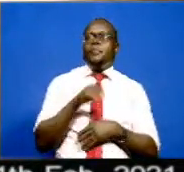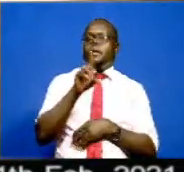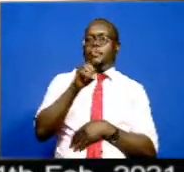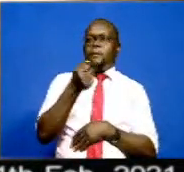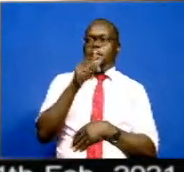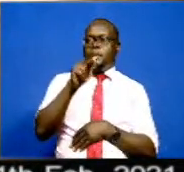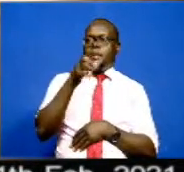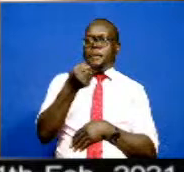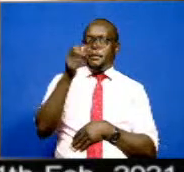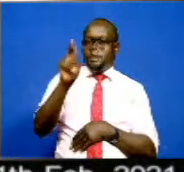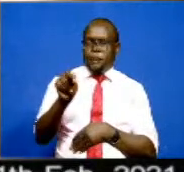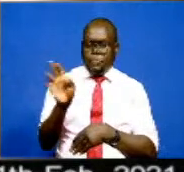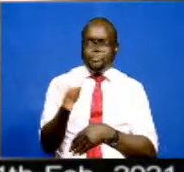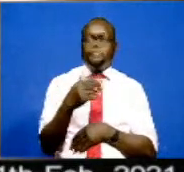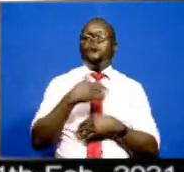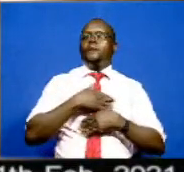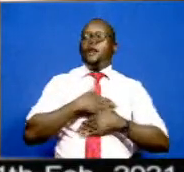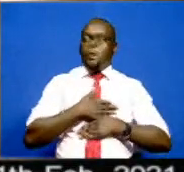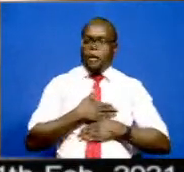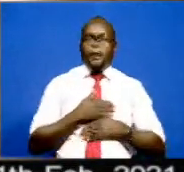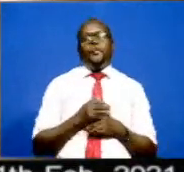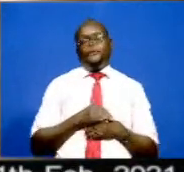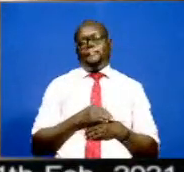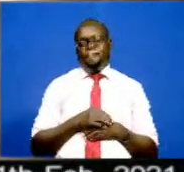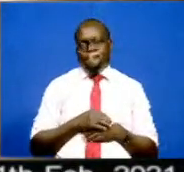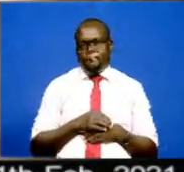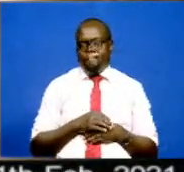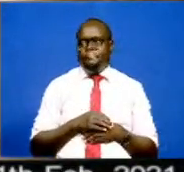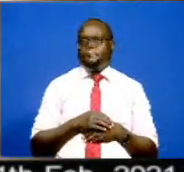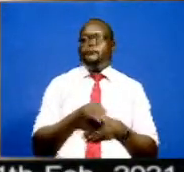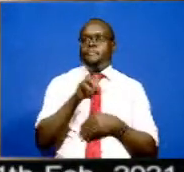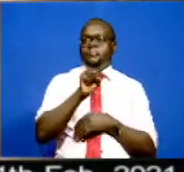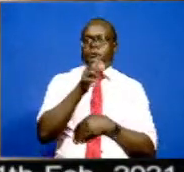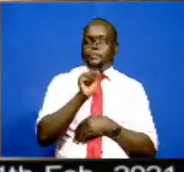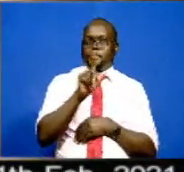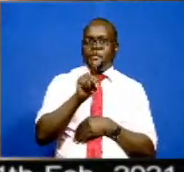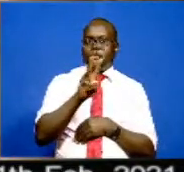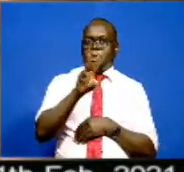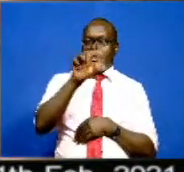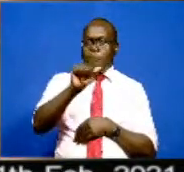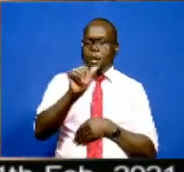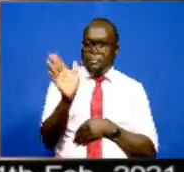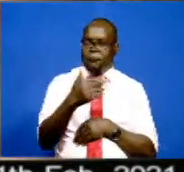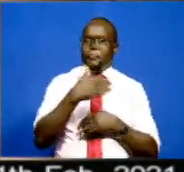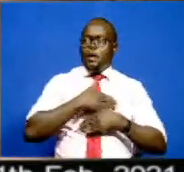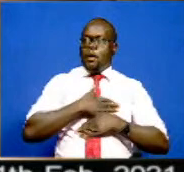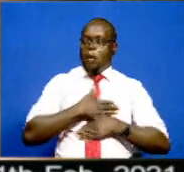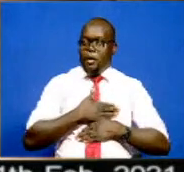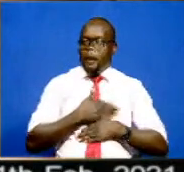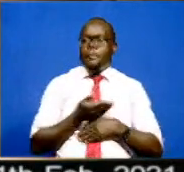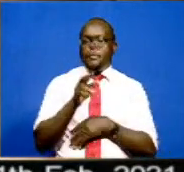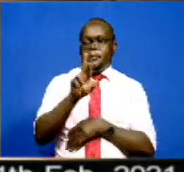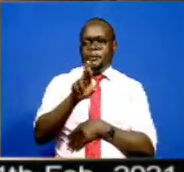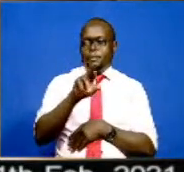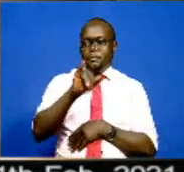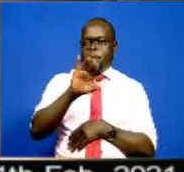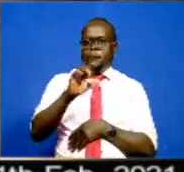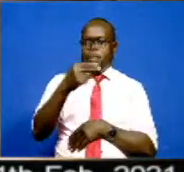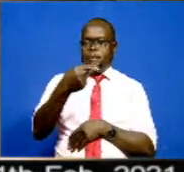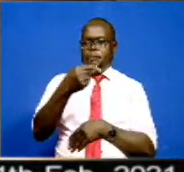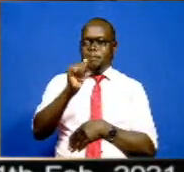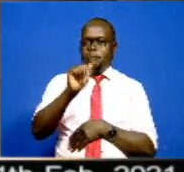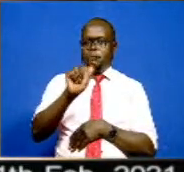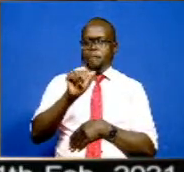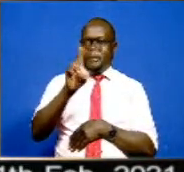Mwashako Mwakuoma, MP, the Honorable John Sakwa Bunyasi, MP, the Honorable Richard Onyonka, MP,